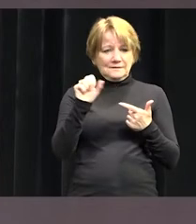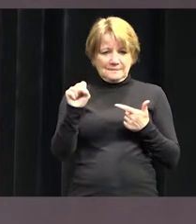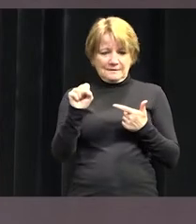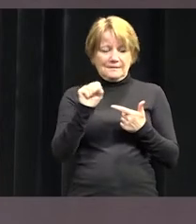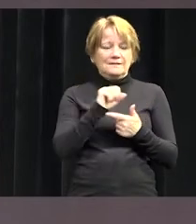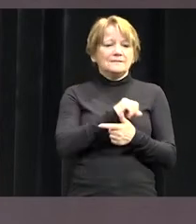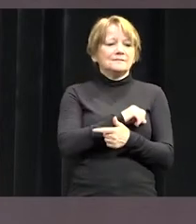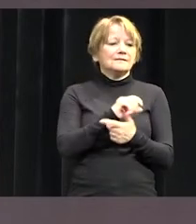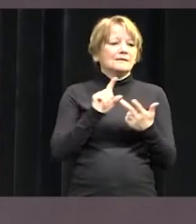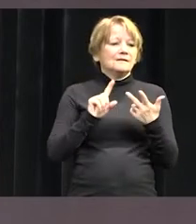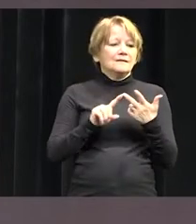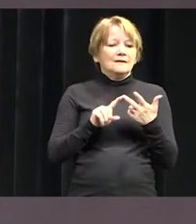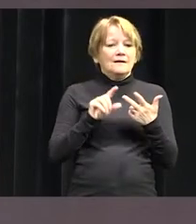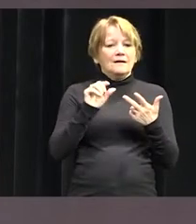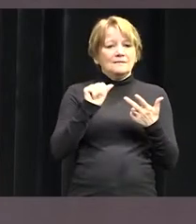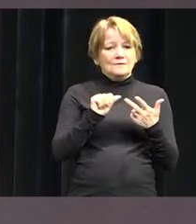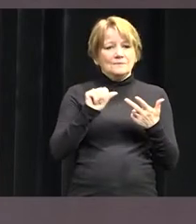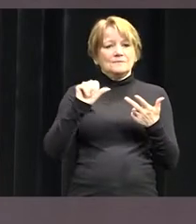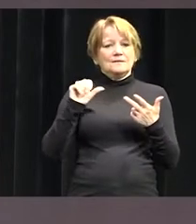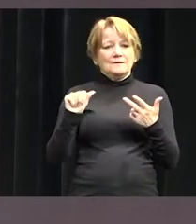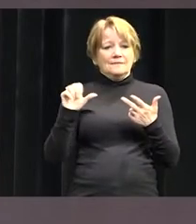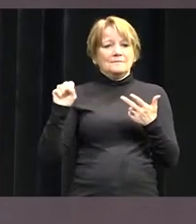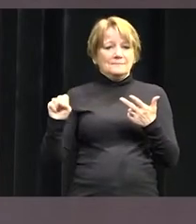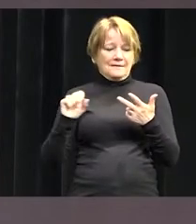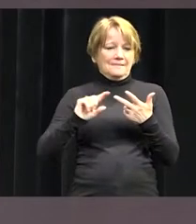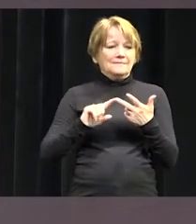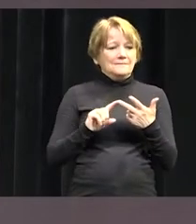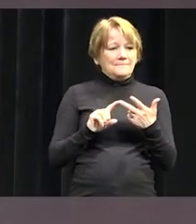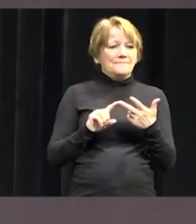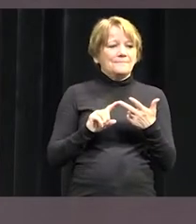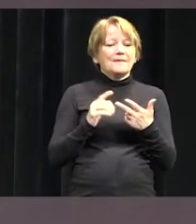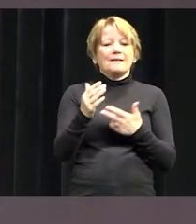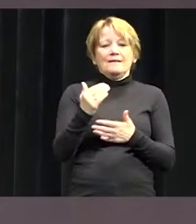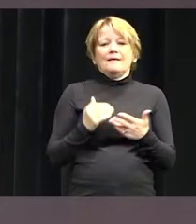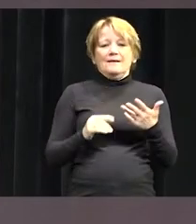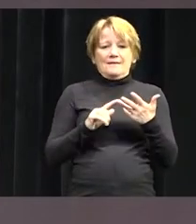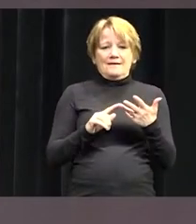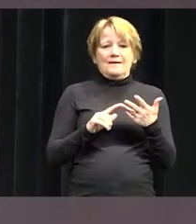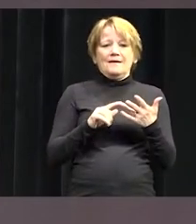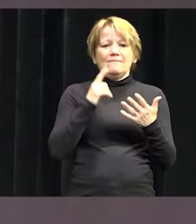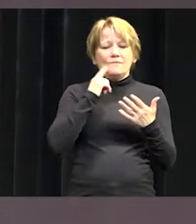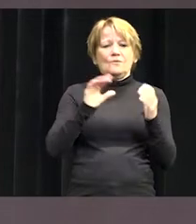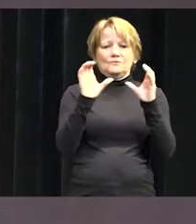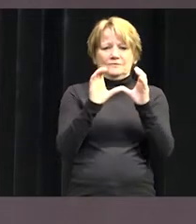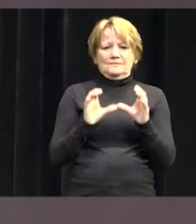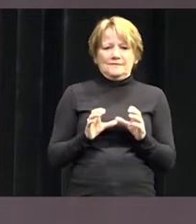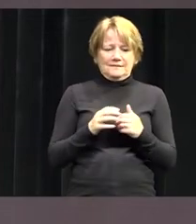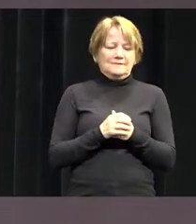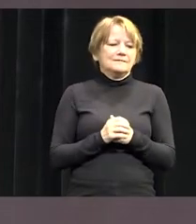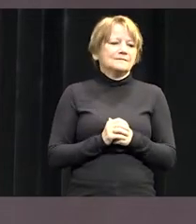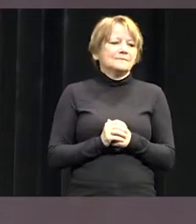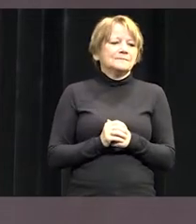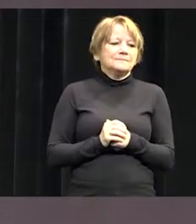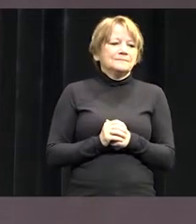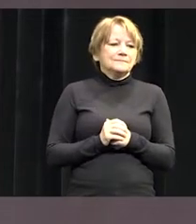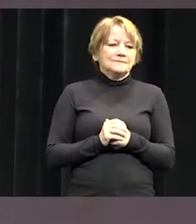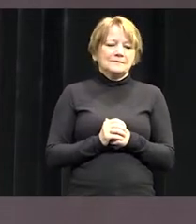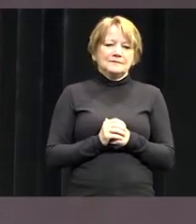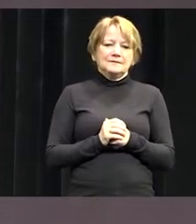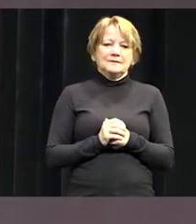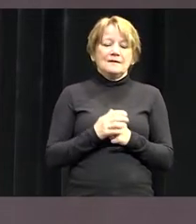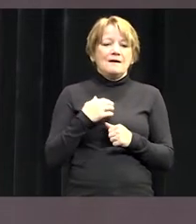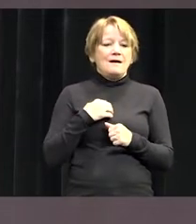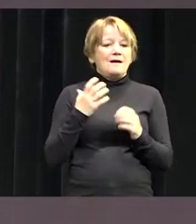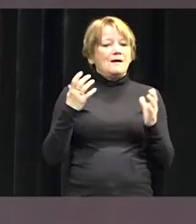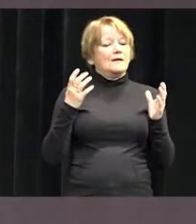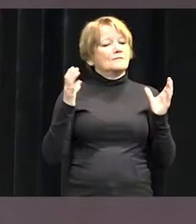certify on behalf of the faculty that those receiving their degrees and certificates